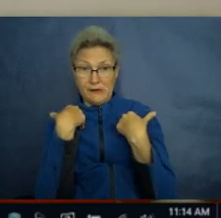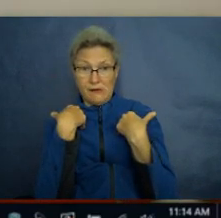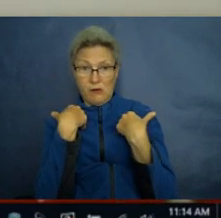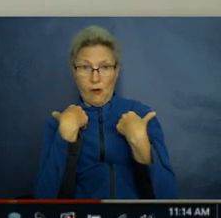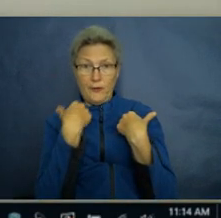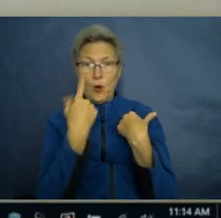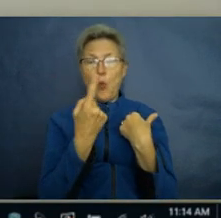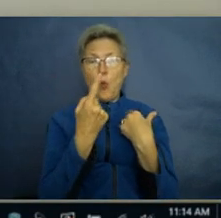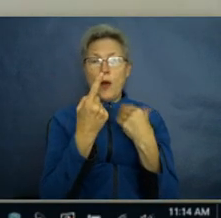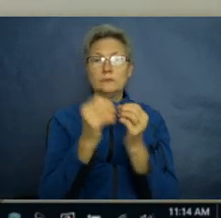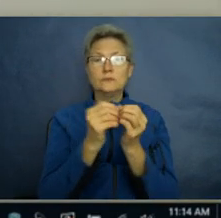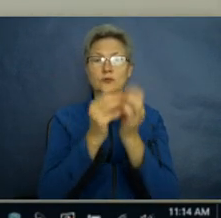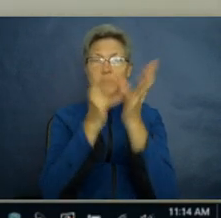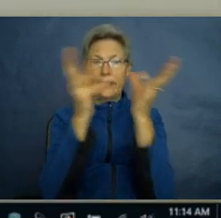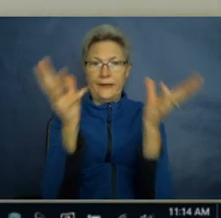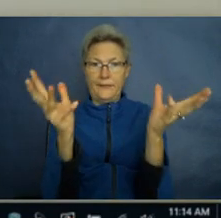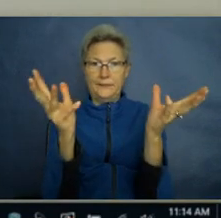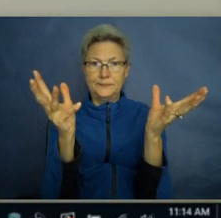one bouquet